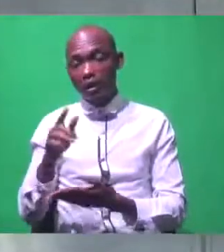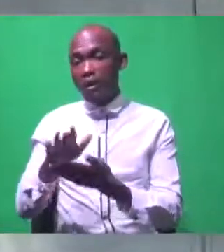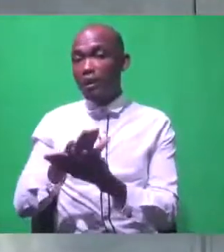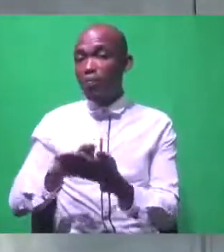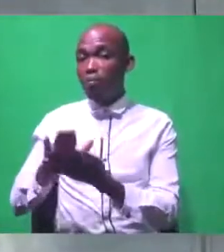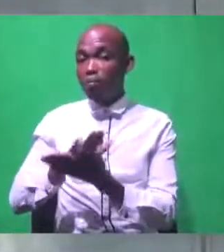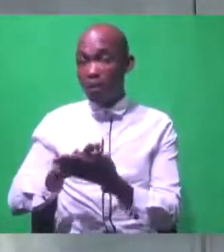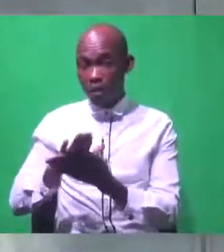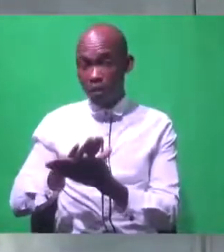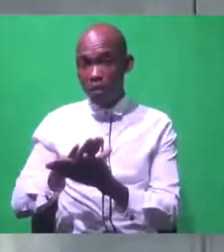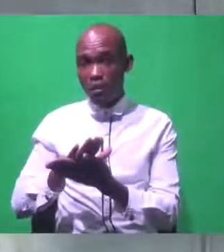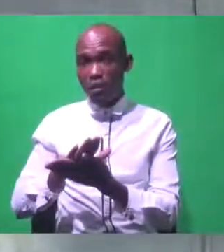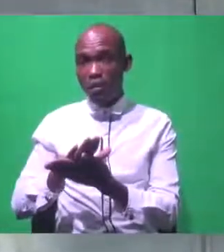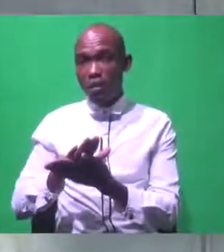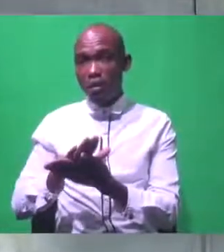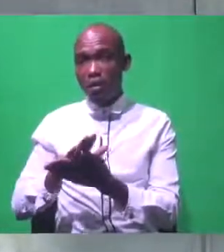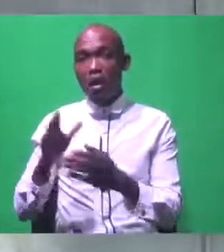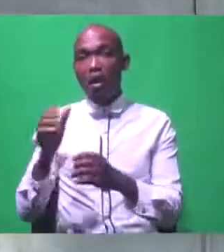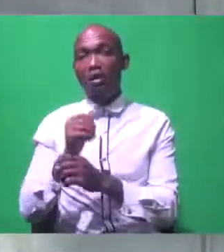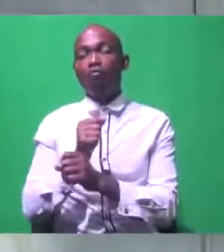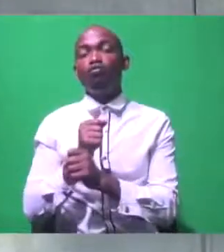is too large